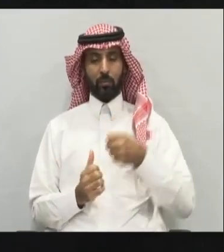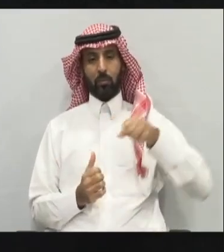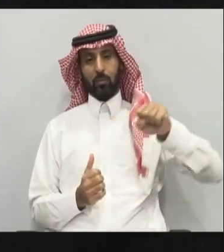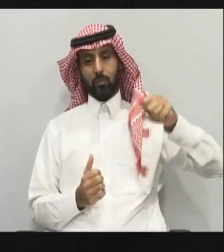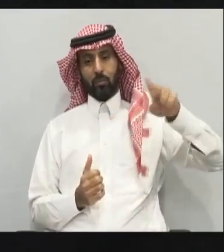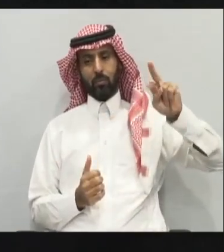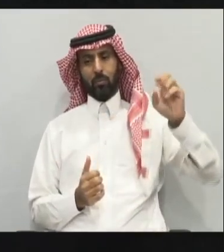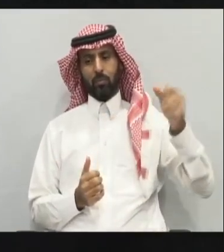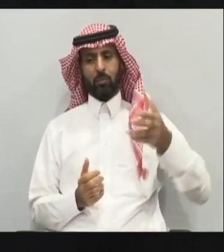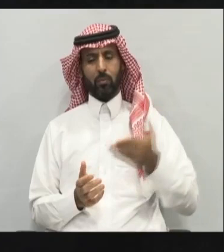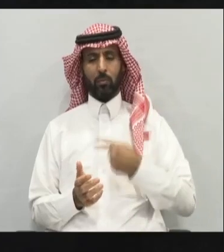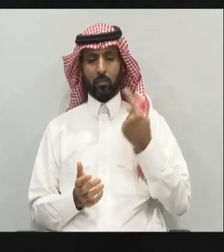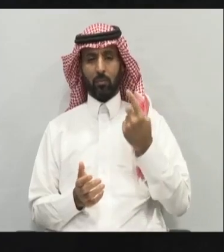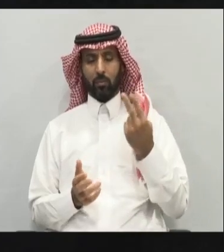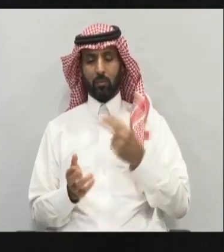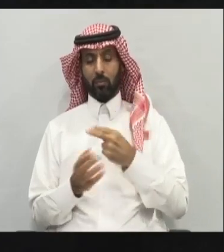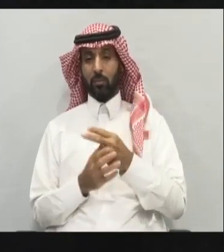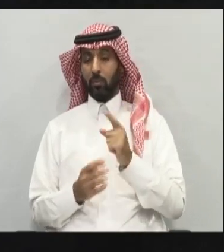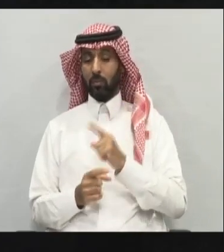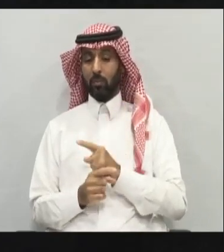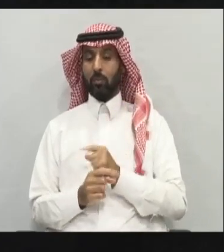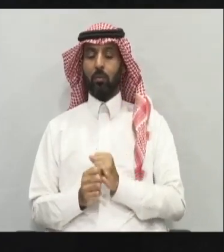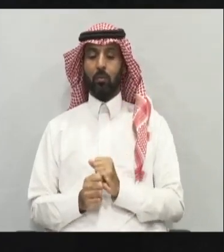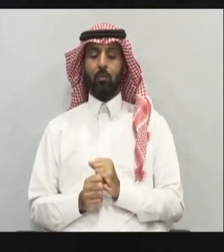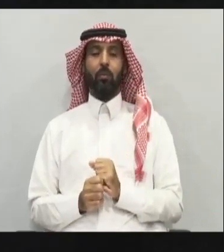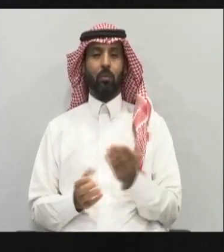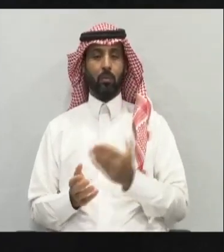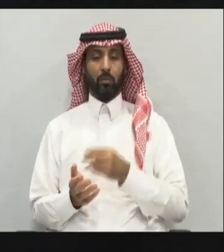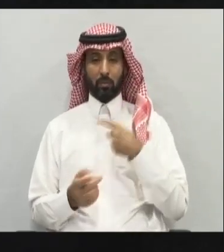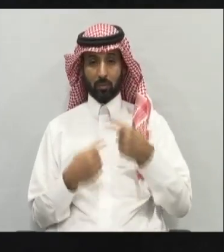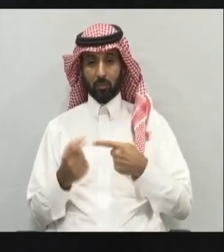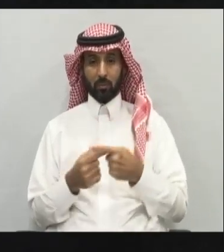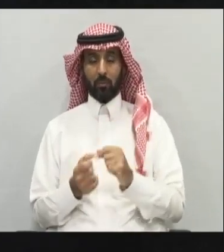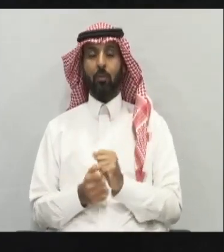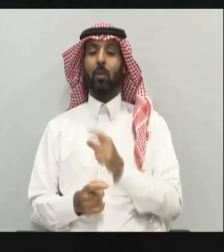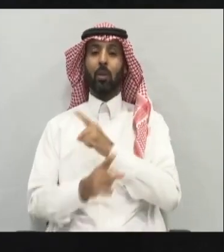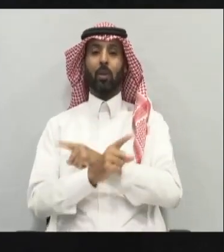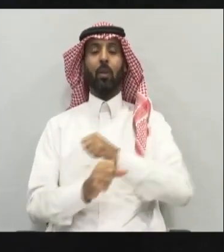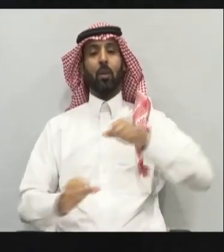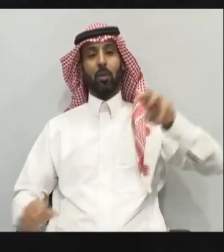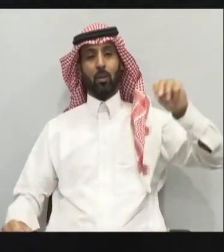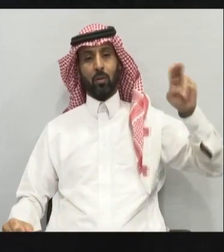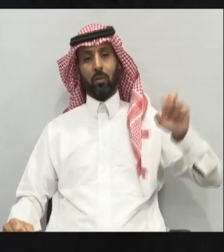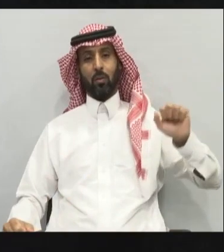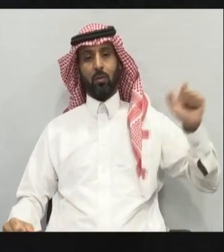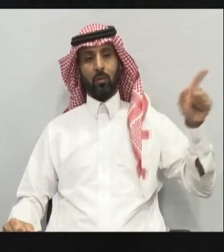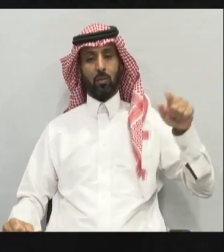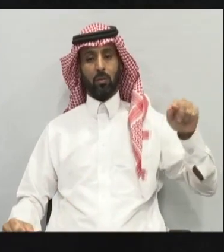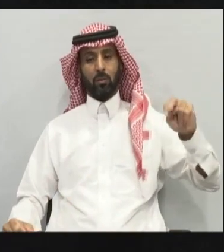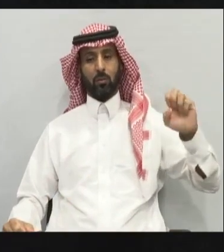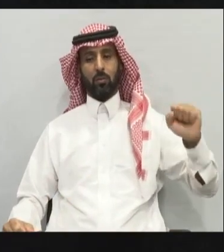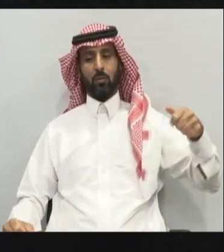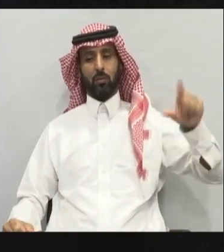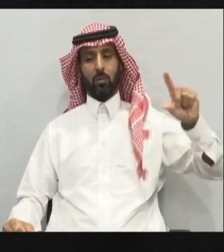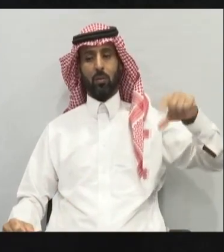2, and today we will have Enrichment 3. It will be presented by me, teacher Mazir Harbi, and the sign language